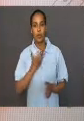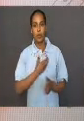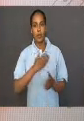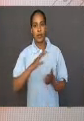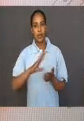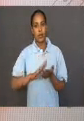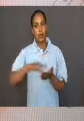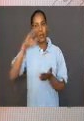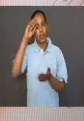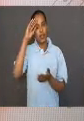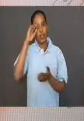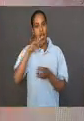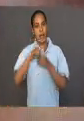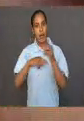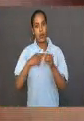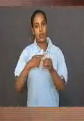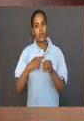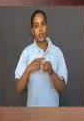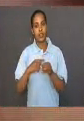we will be learning about